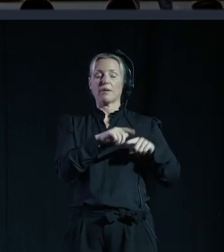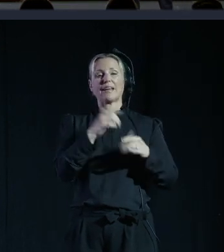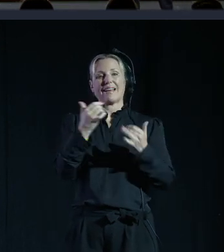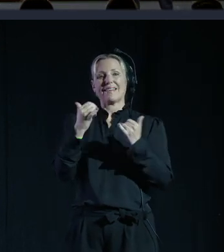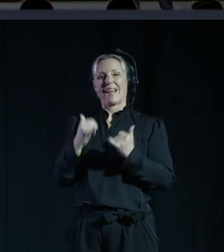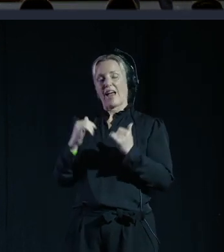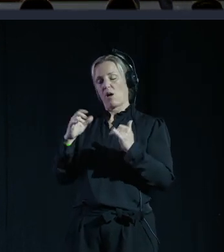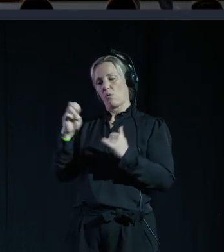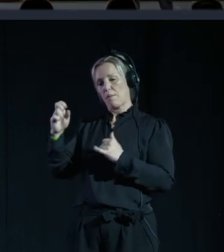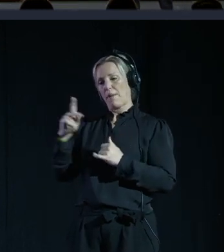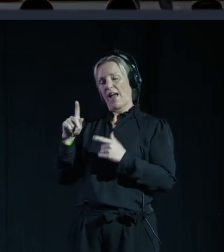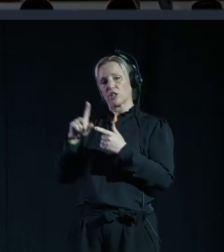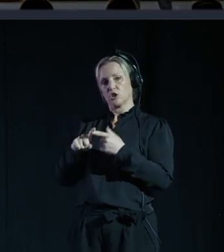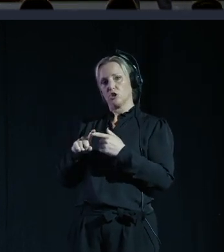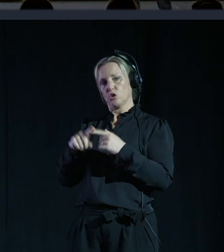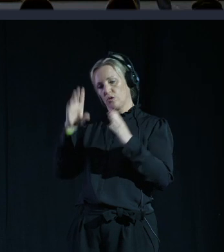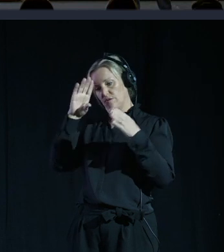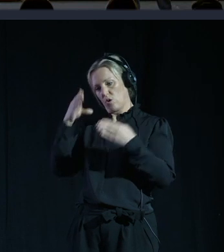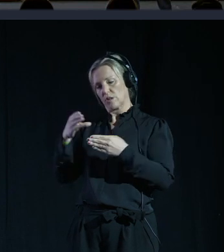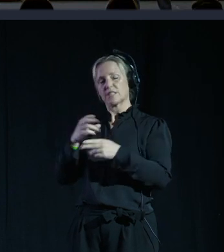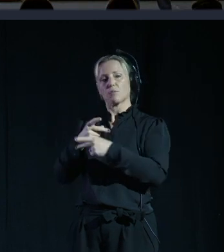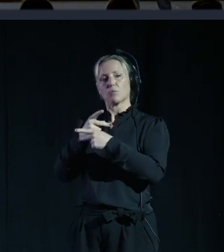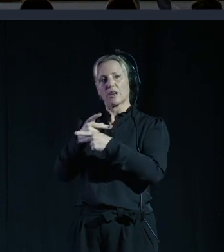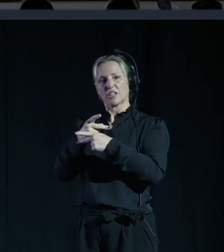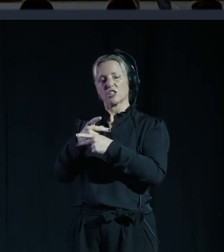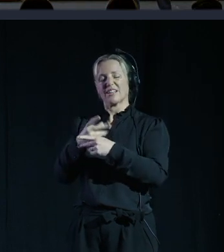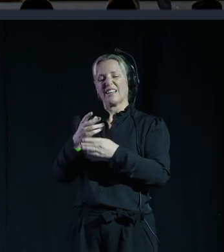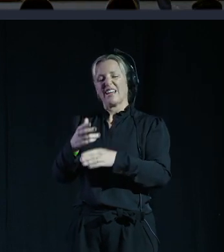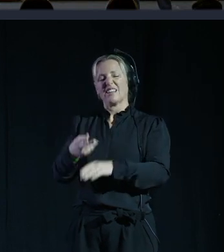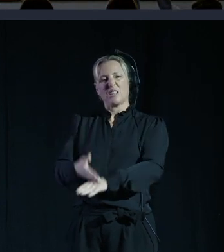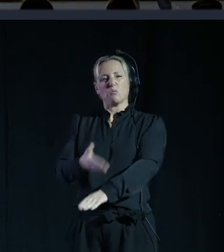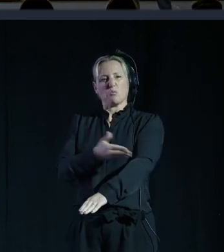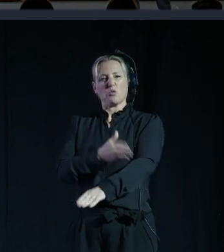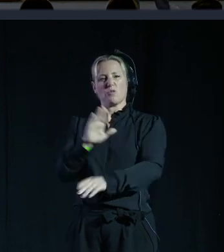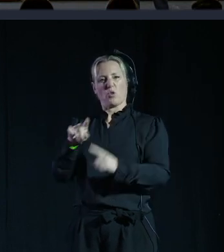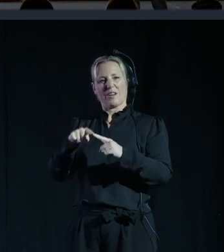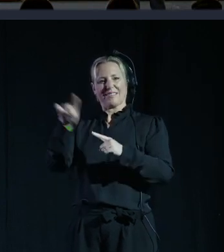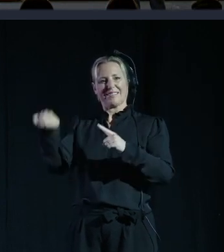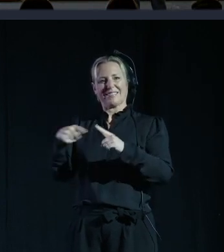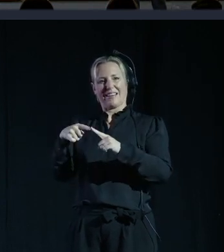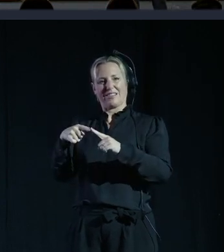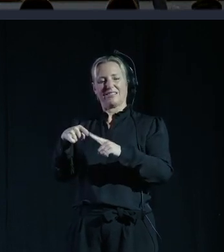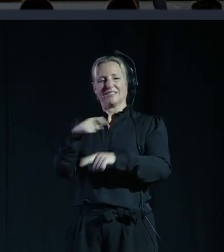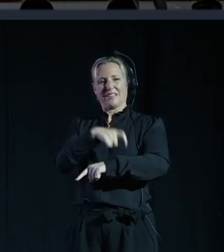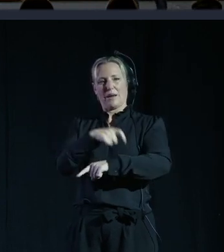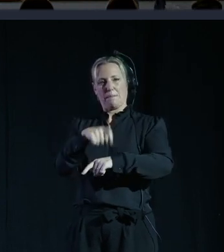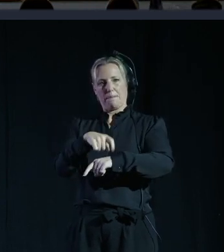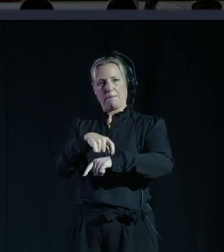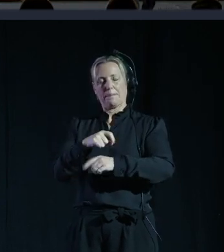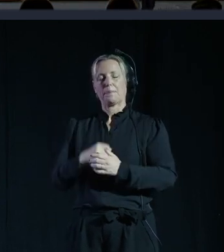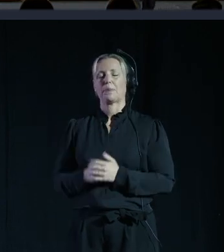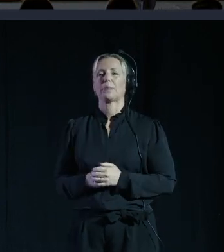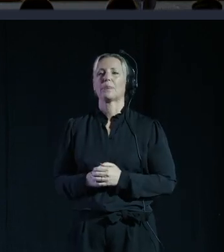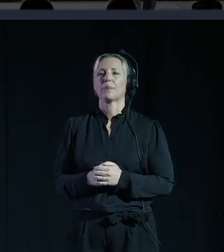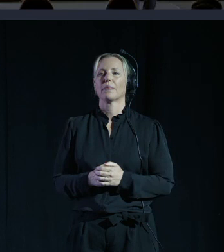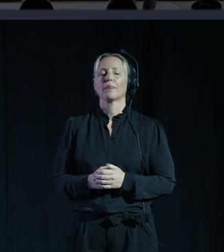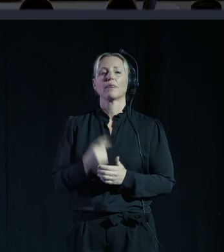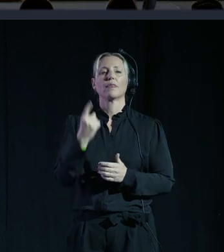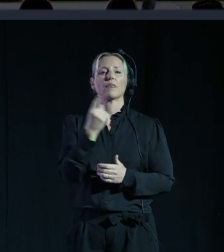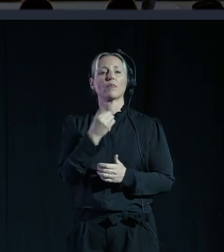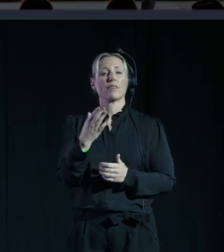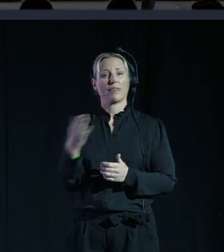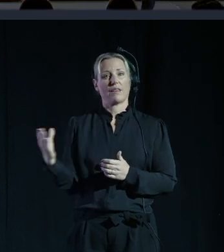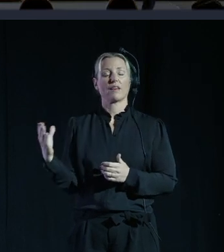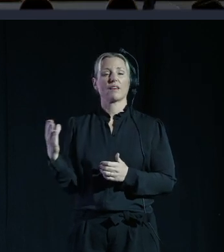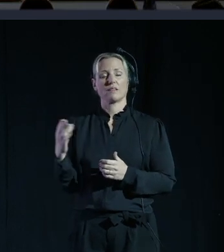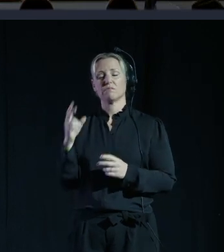with improving some of your cycles. So some of the things that we've been up to lately is really looking at user experience,